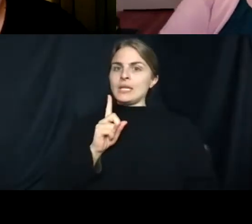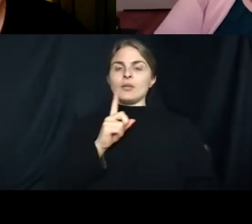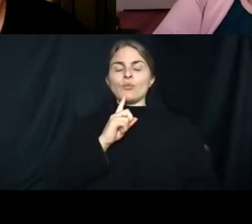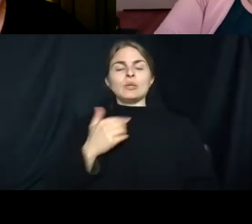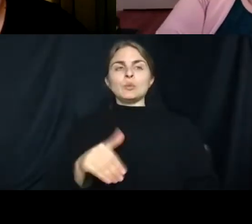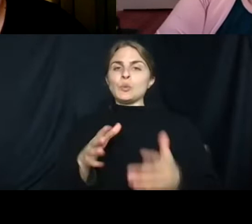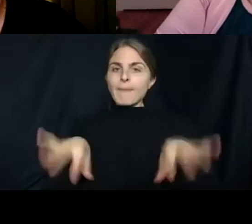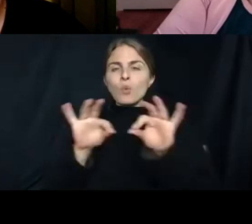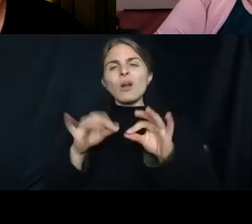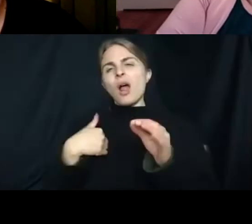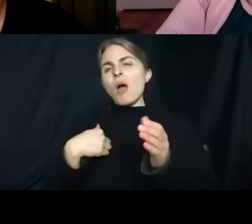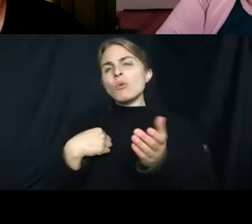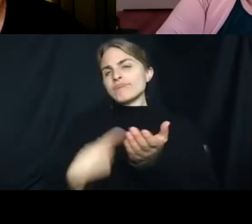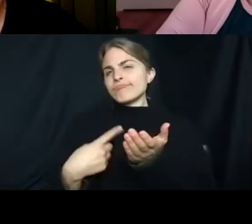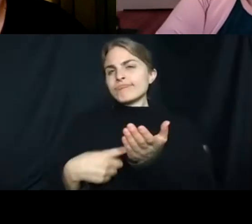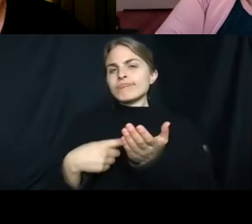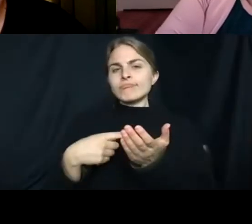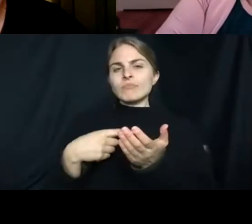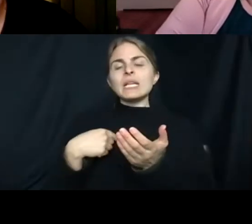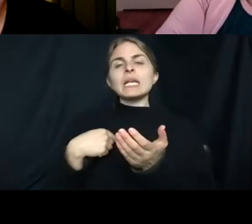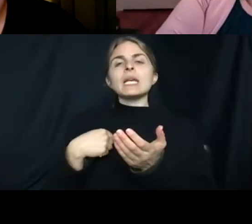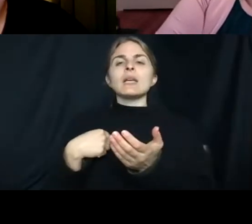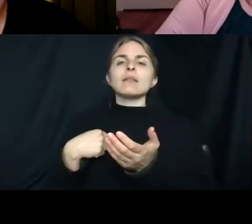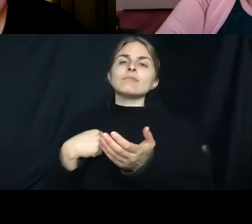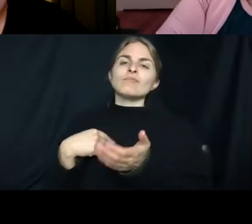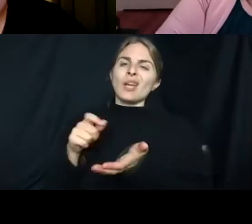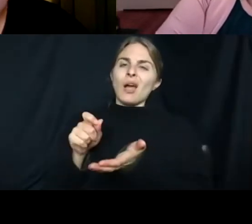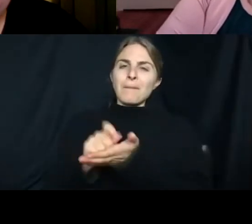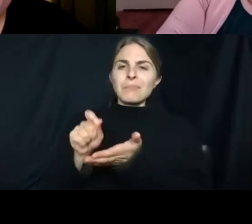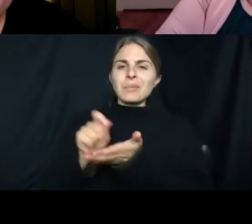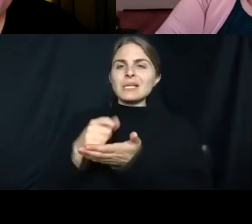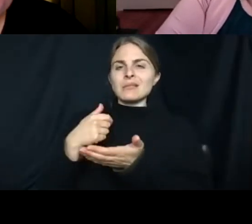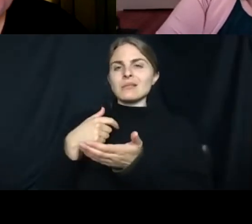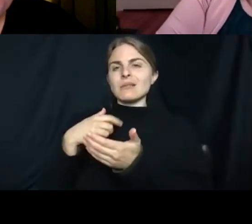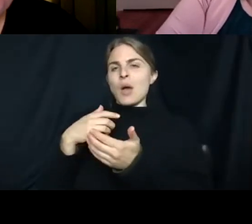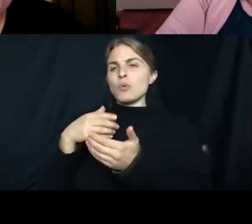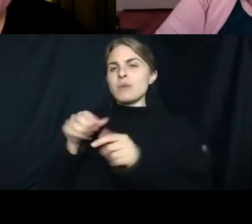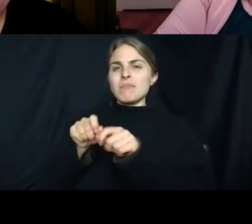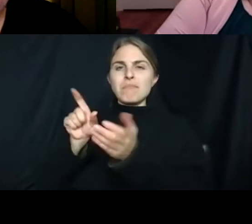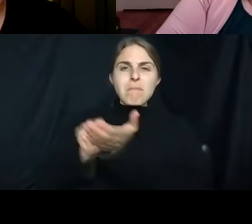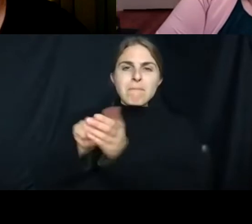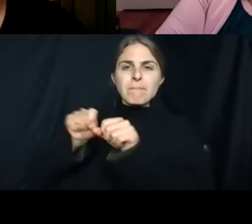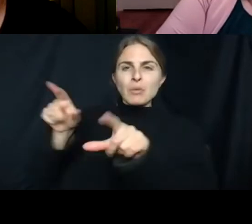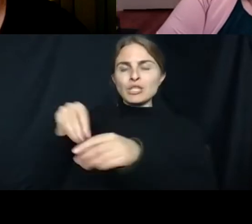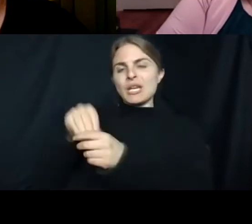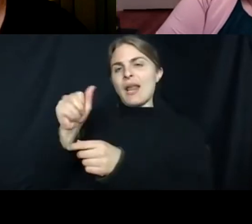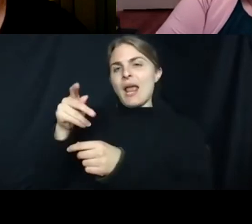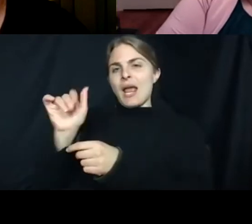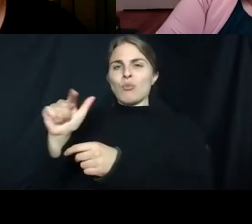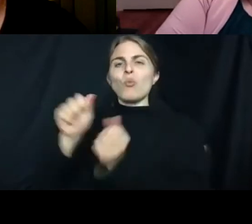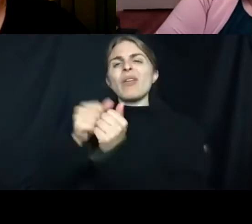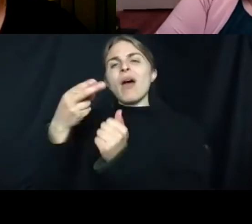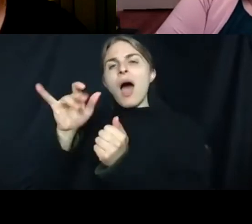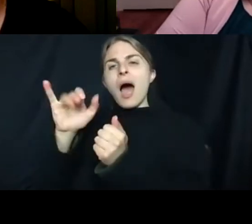going to be covering in a piece I have coming out in April with Pipe Wrench Magazine, is